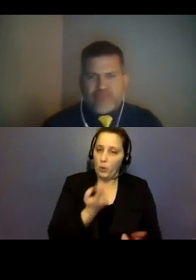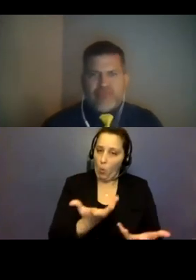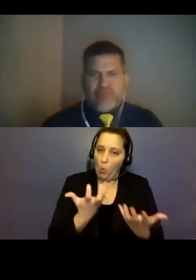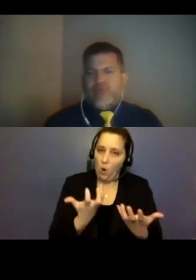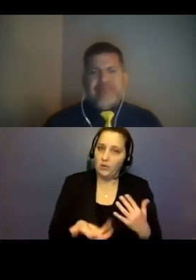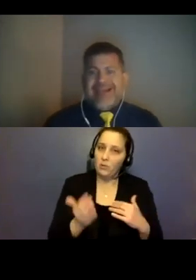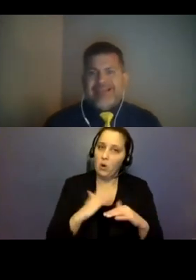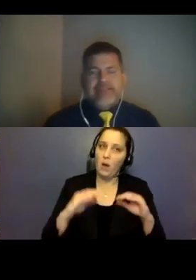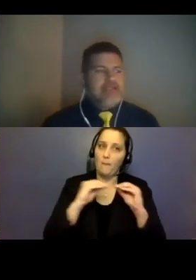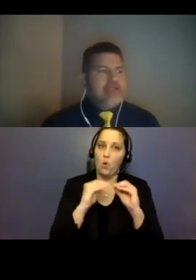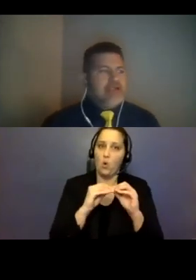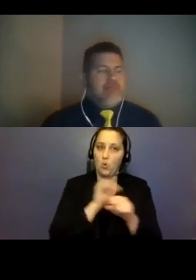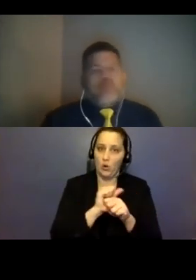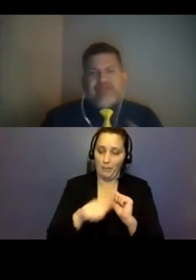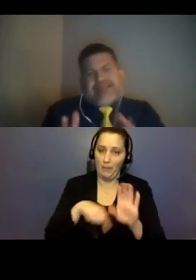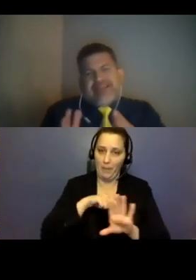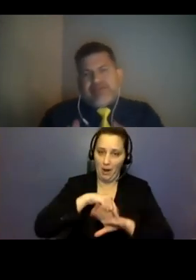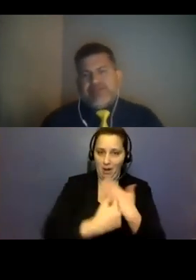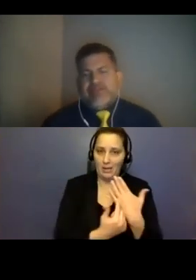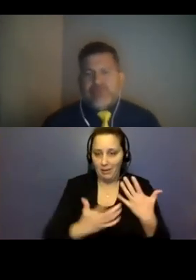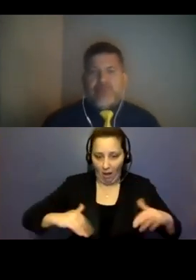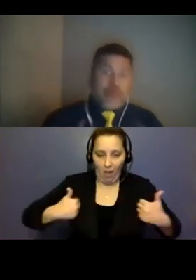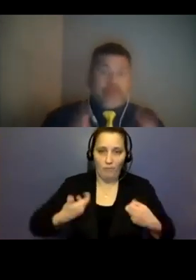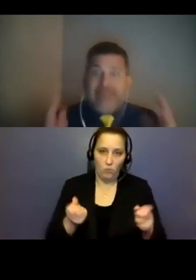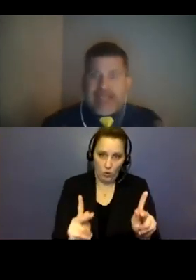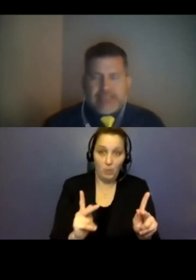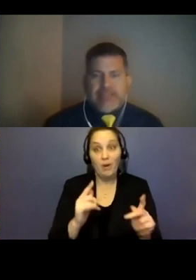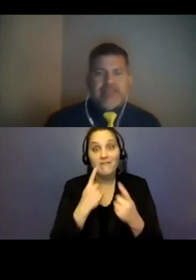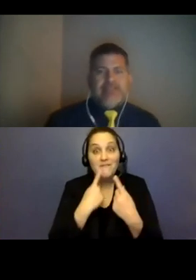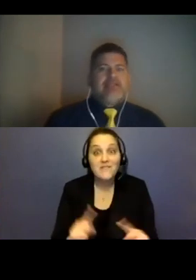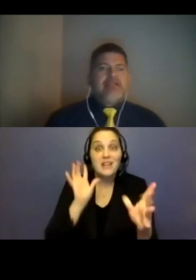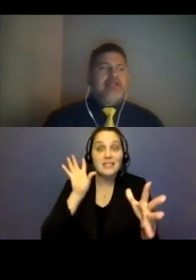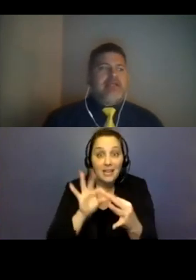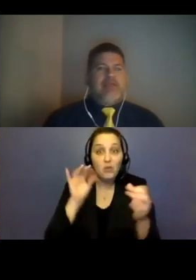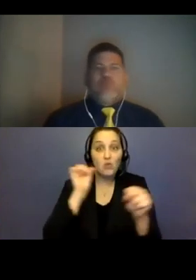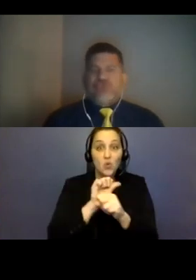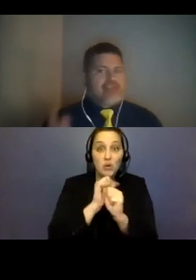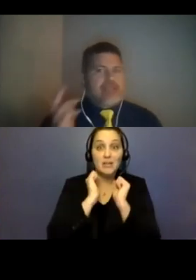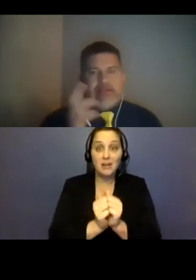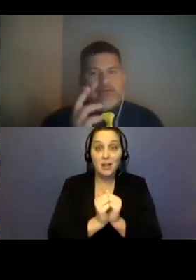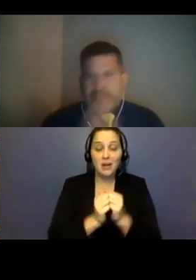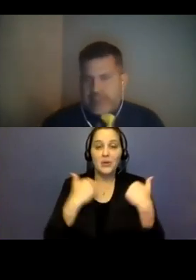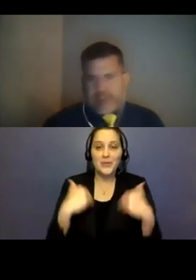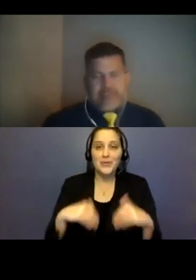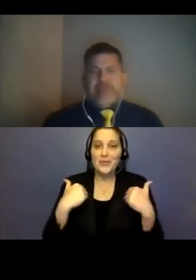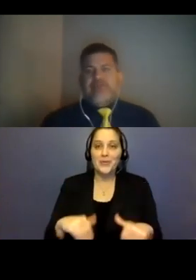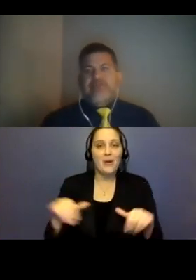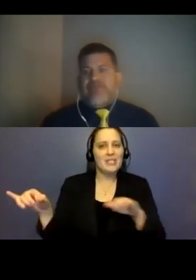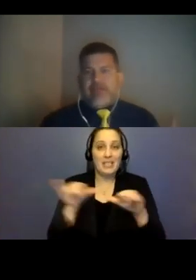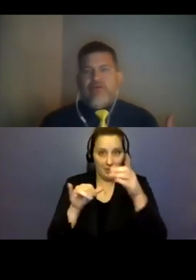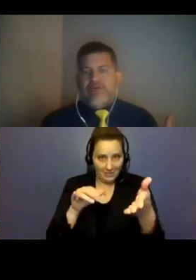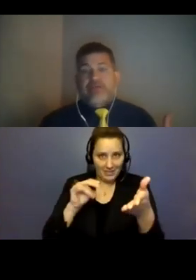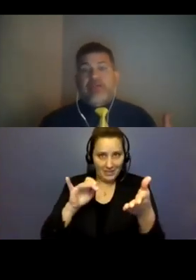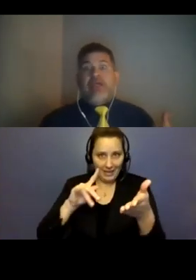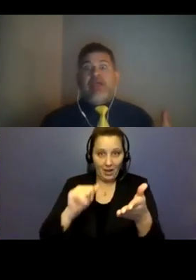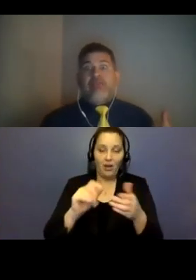so much work behind it, but we never got the opportunity to. But when we finally did, it was just like Nikita's experience. Fred